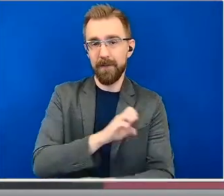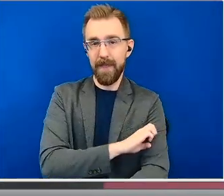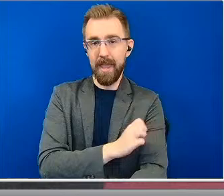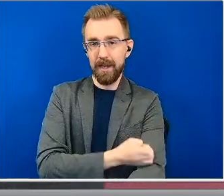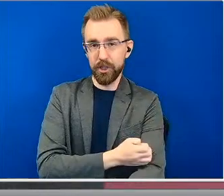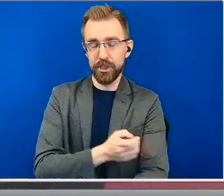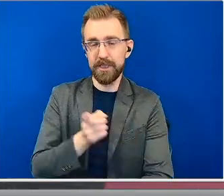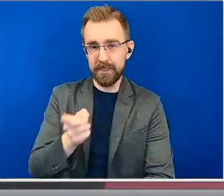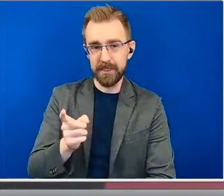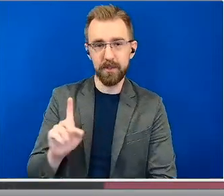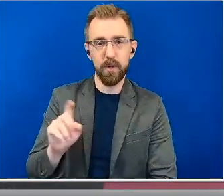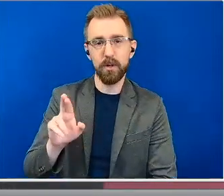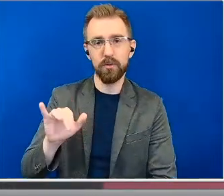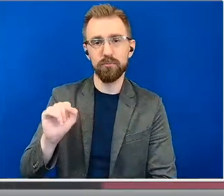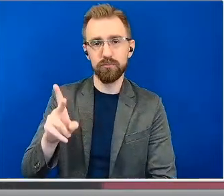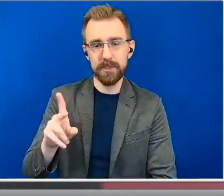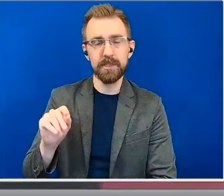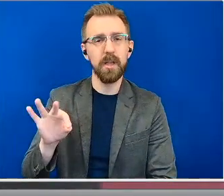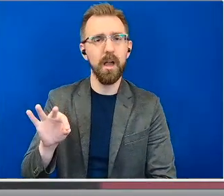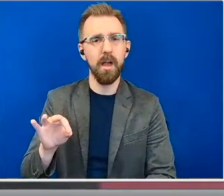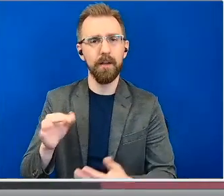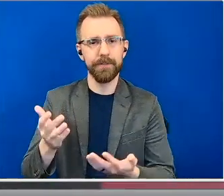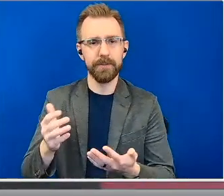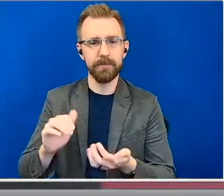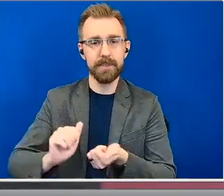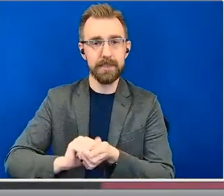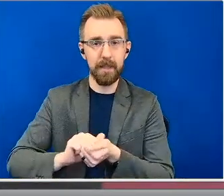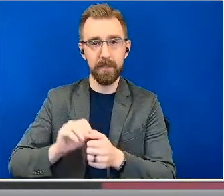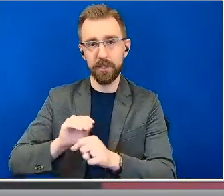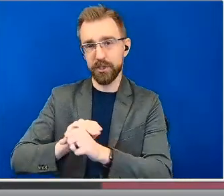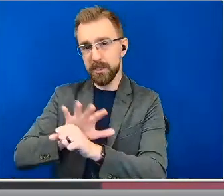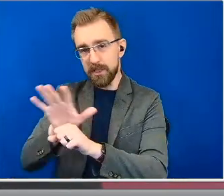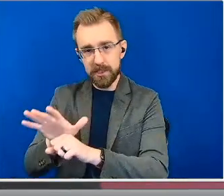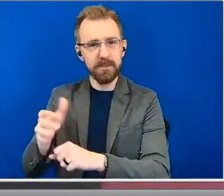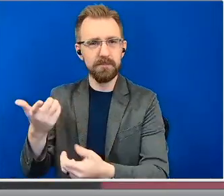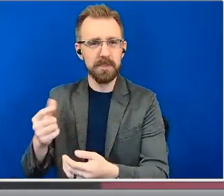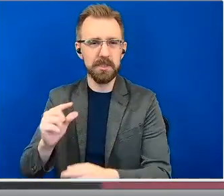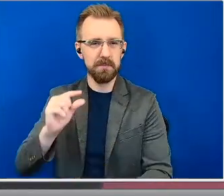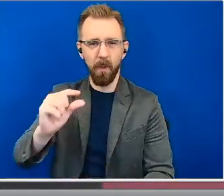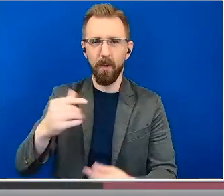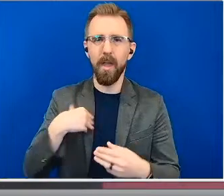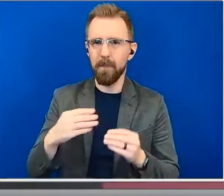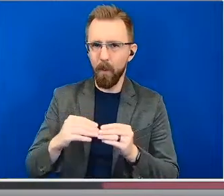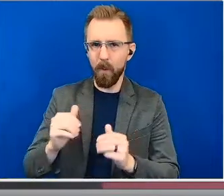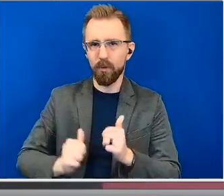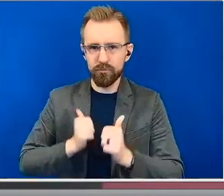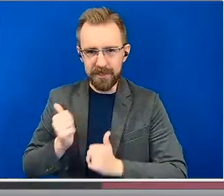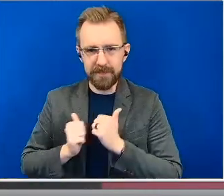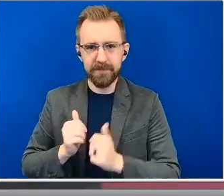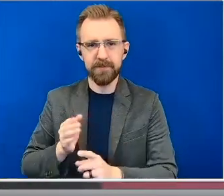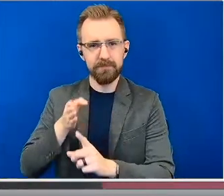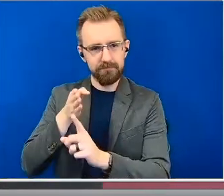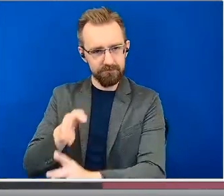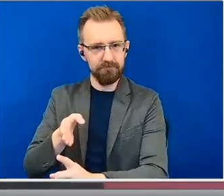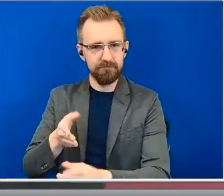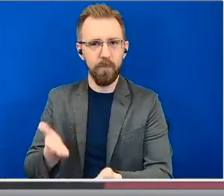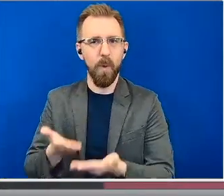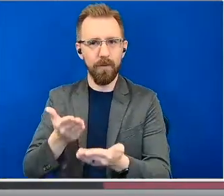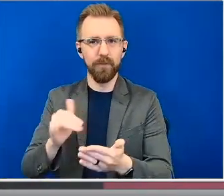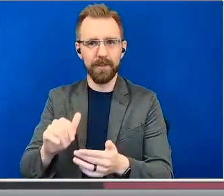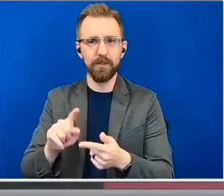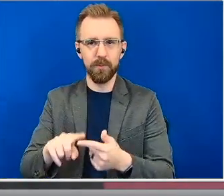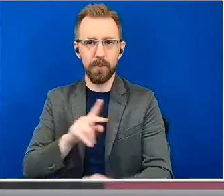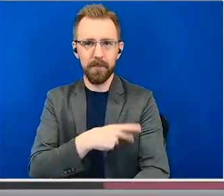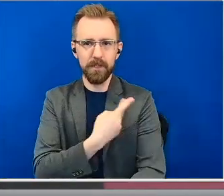of collateral damage is small, so we are more aggressive in offering this to patients. So, so if you do